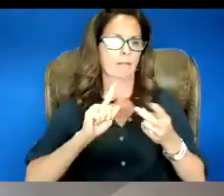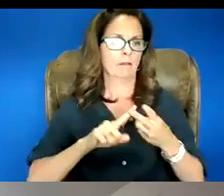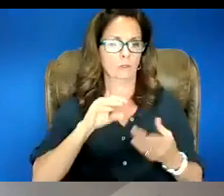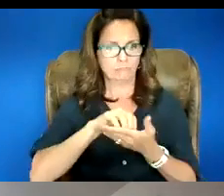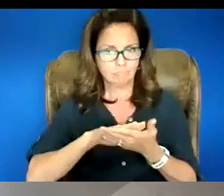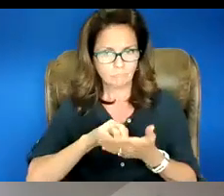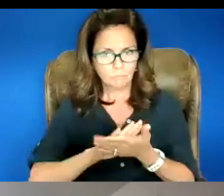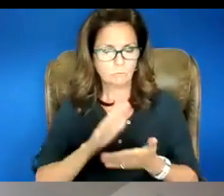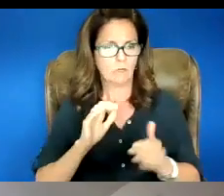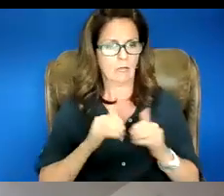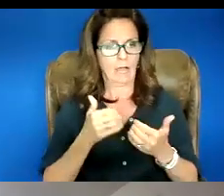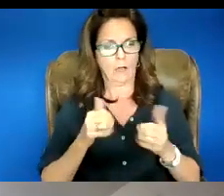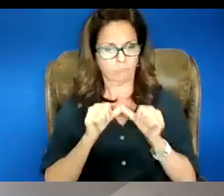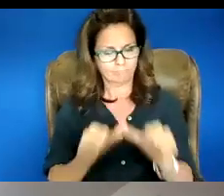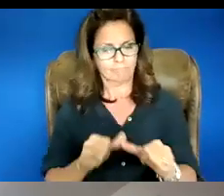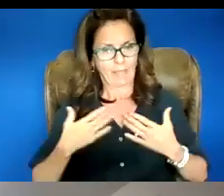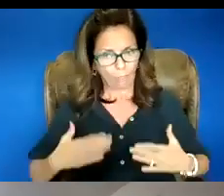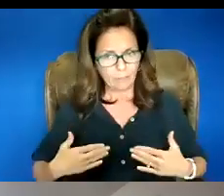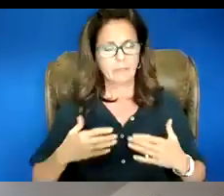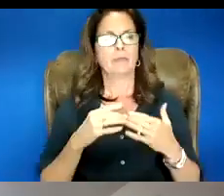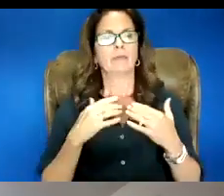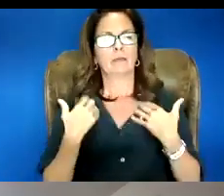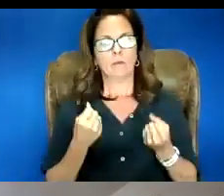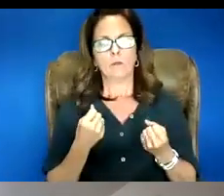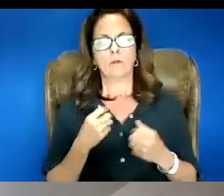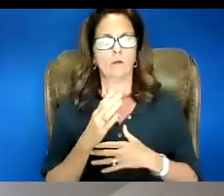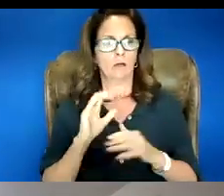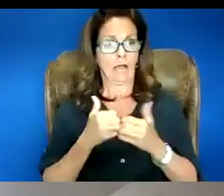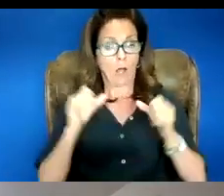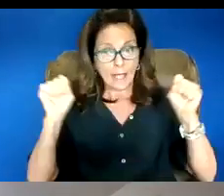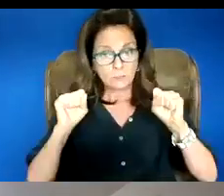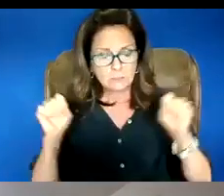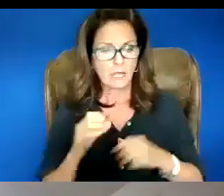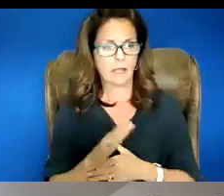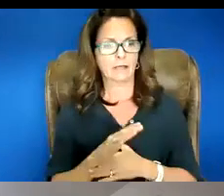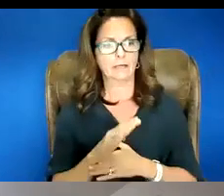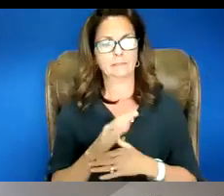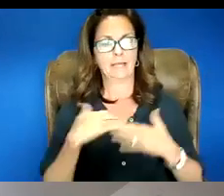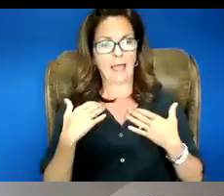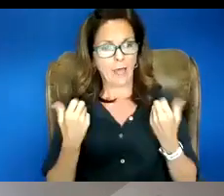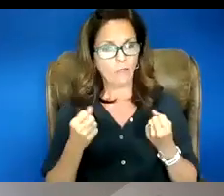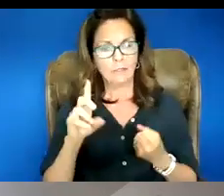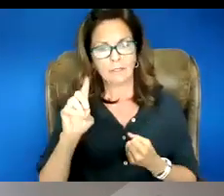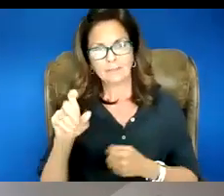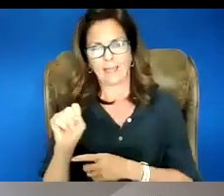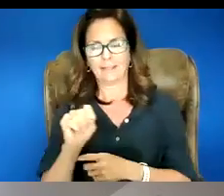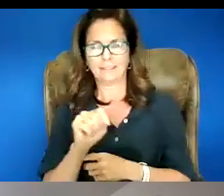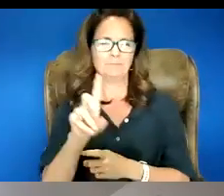you're going to exercise, how you're going to have a healthier diet. We don't like to call it diet,